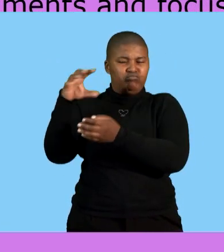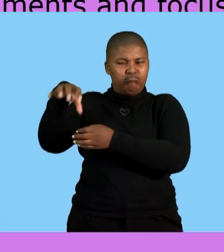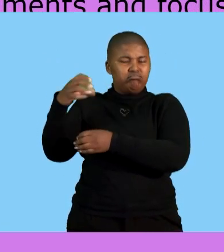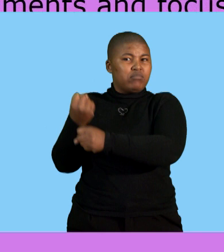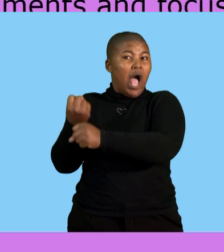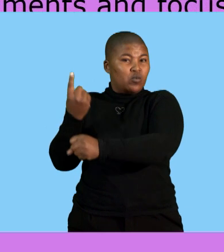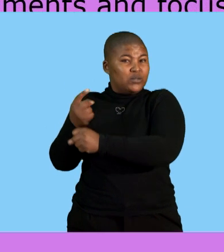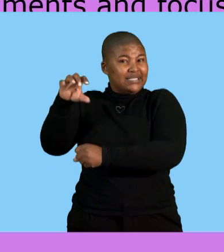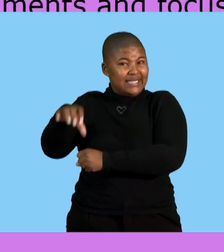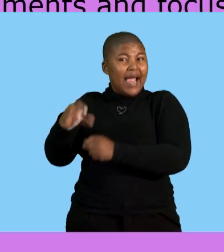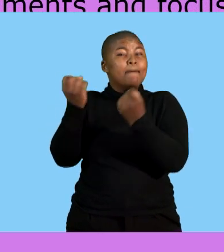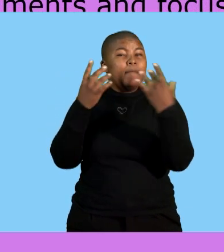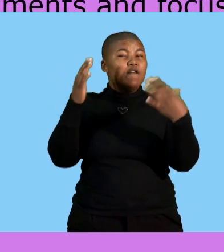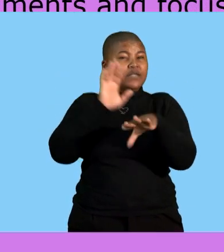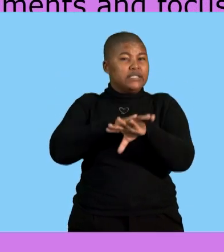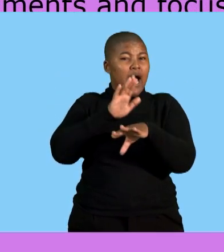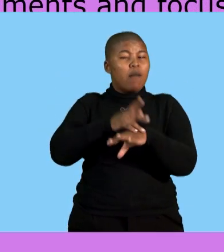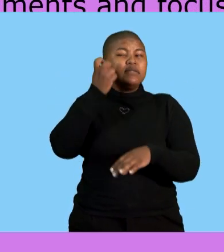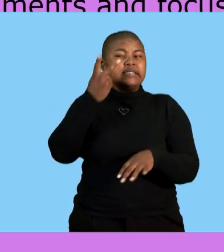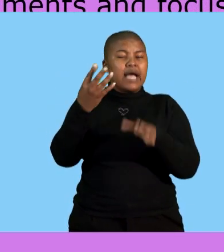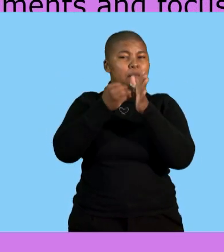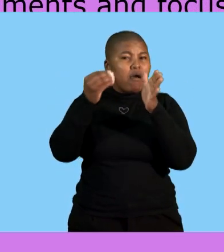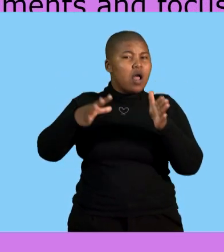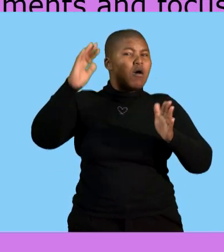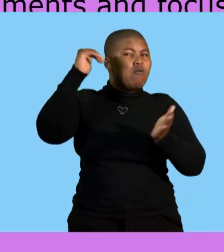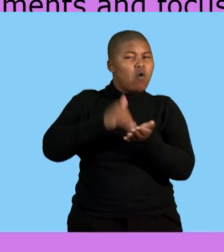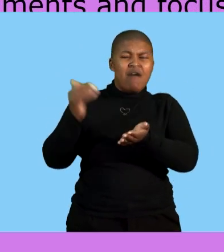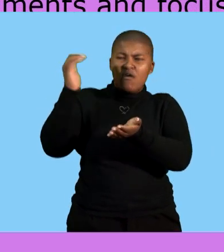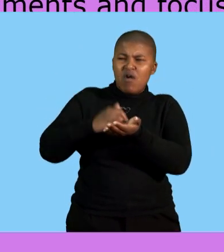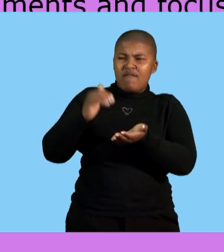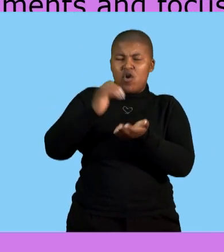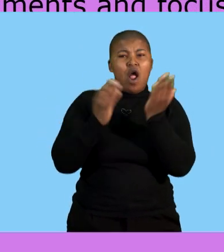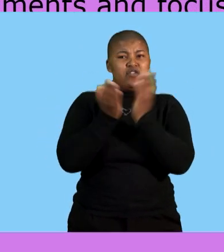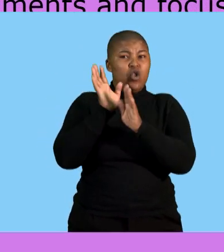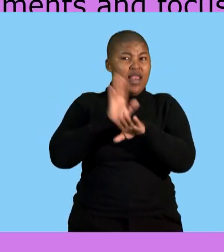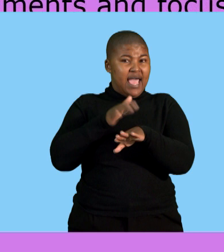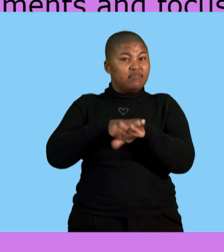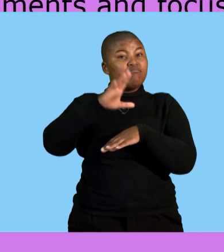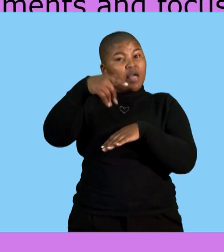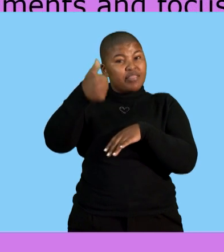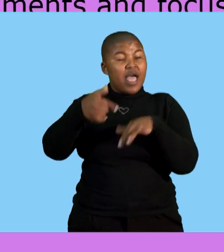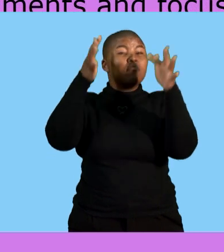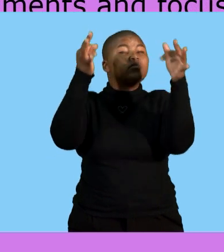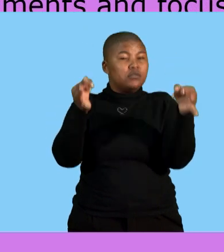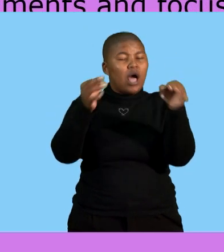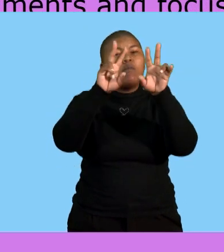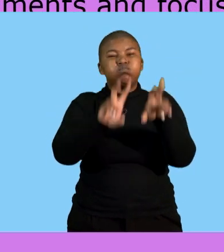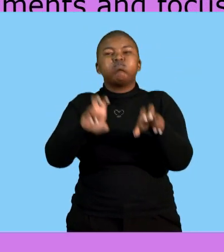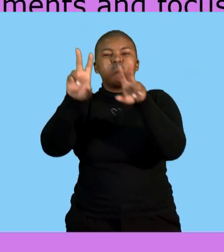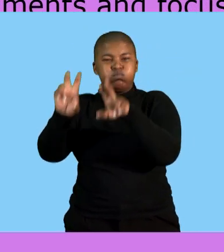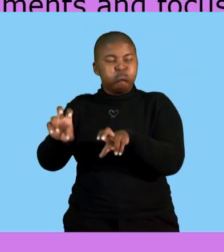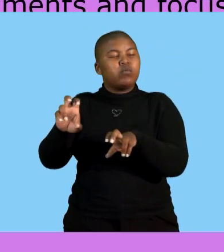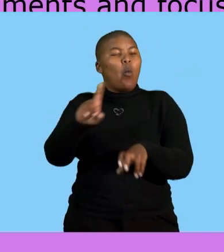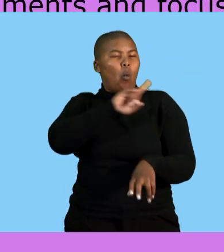learners arrive late at school. He therefore decided to investigate the cause of late arrival at school in the